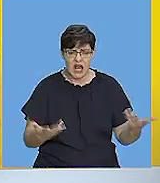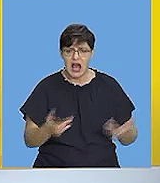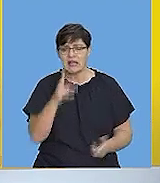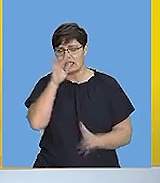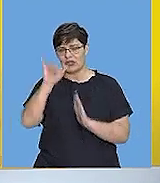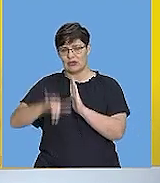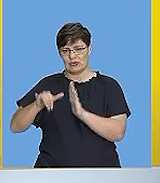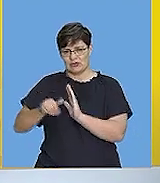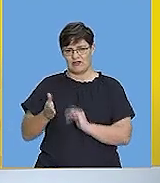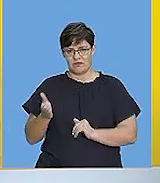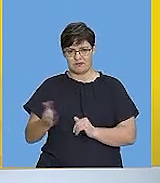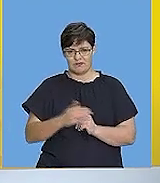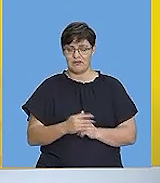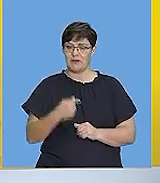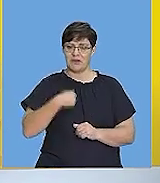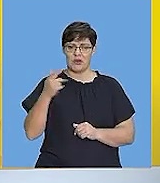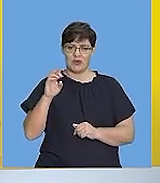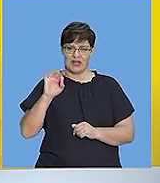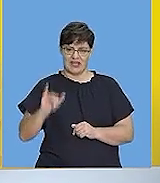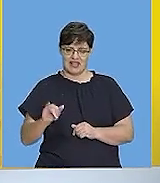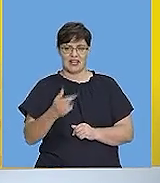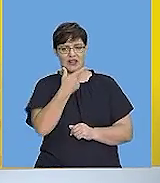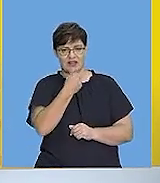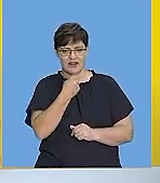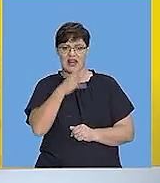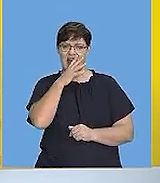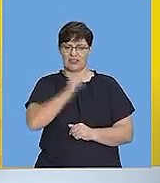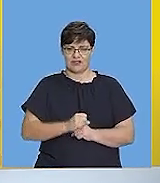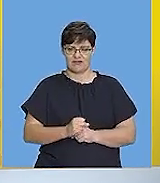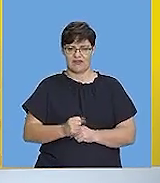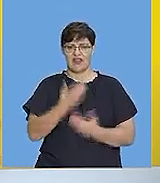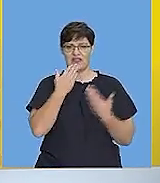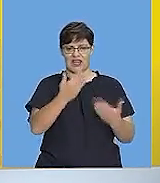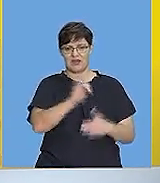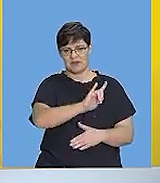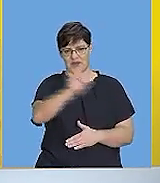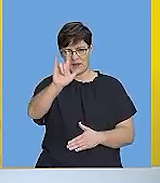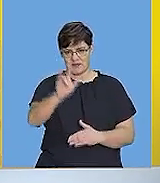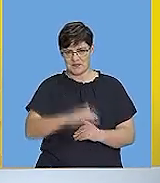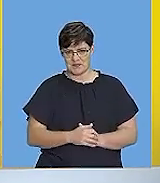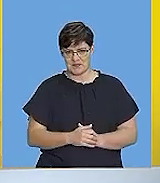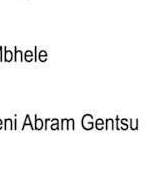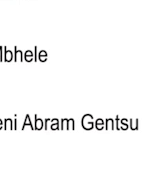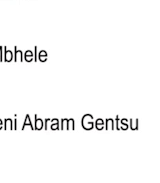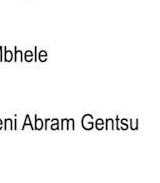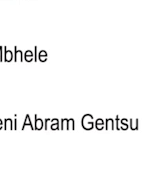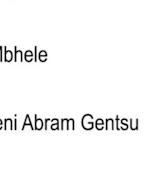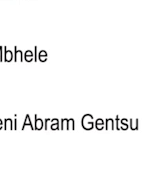YouTube channel. From me, Luni, Nicolene, and Ashraf, thank you and goodbye.